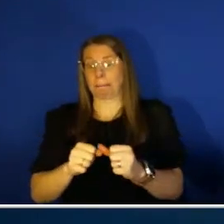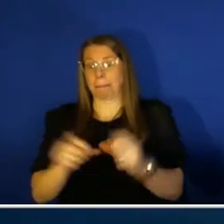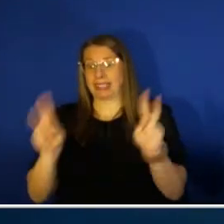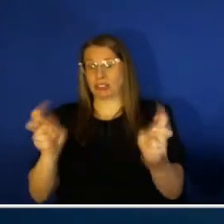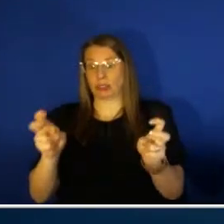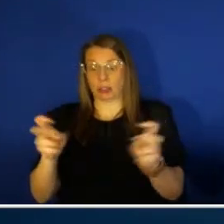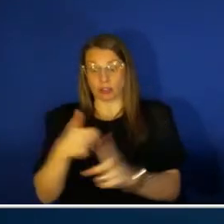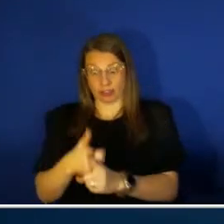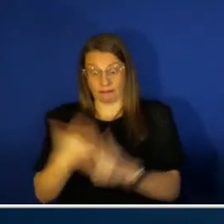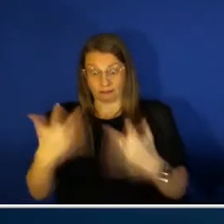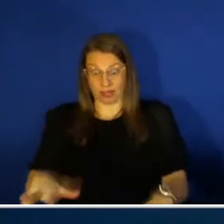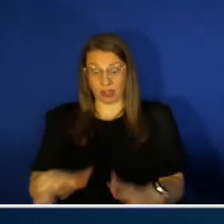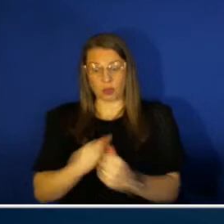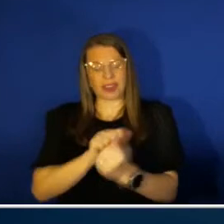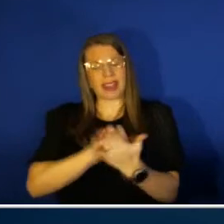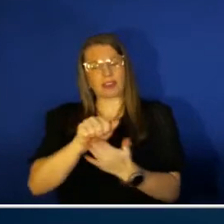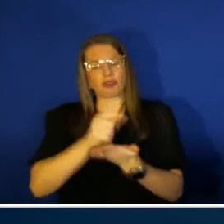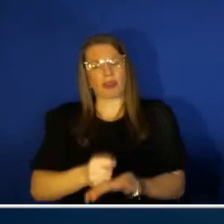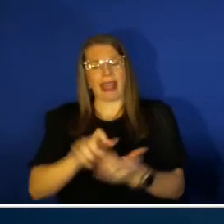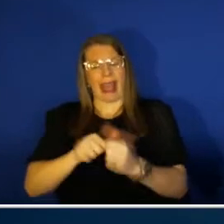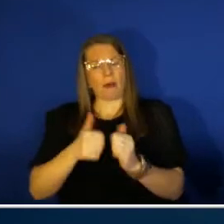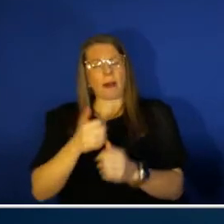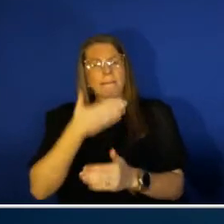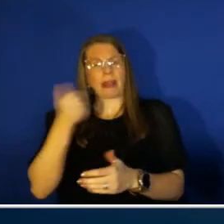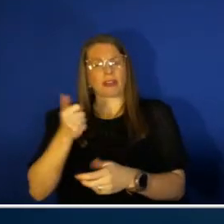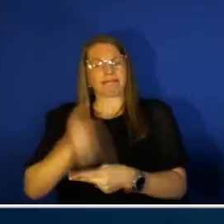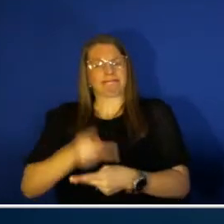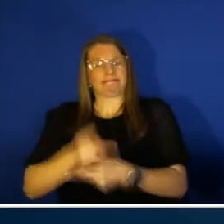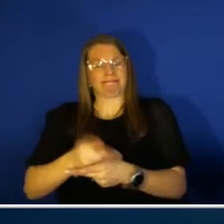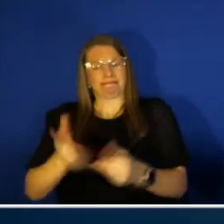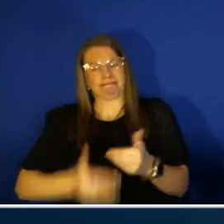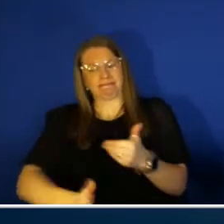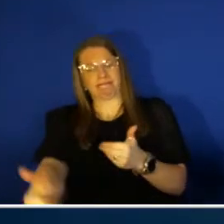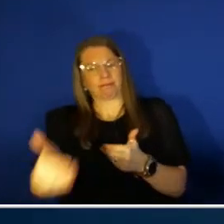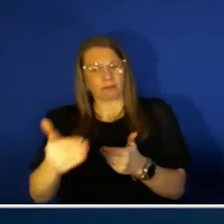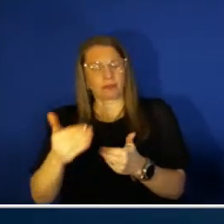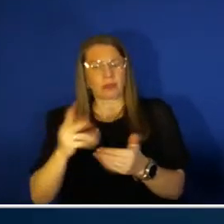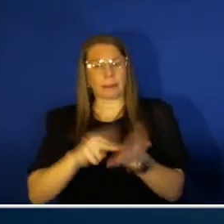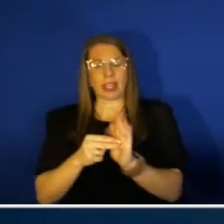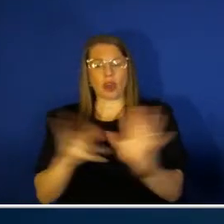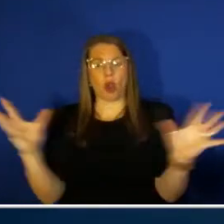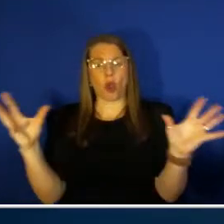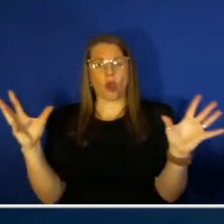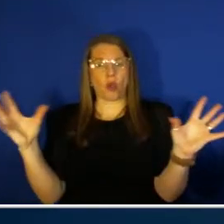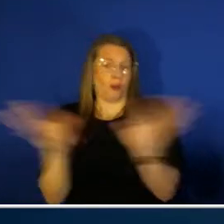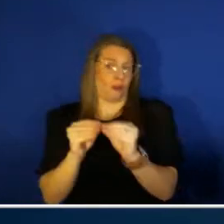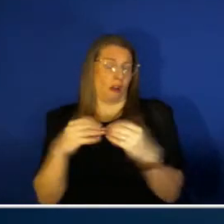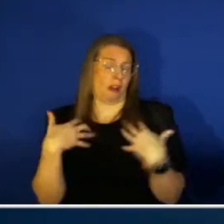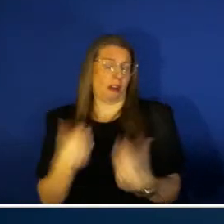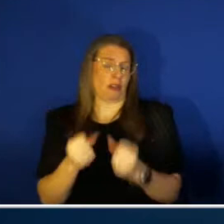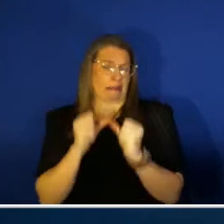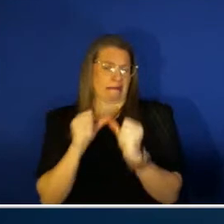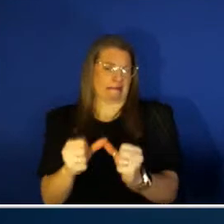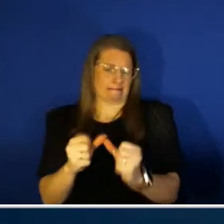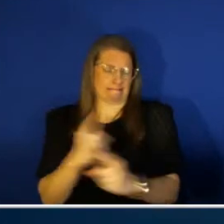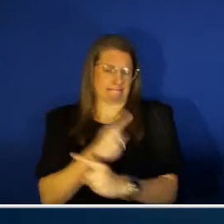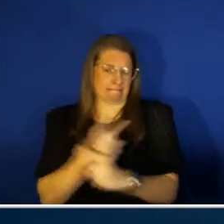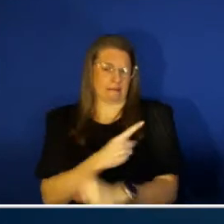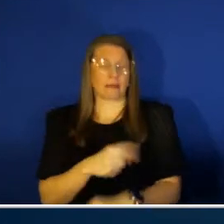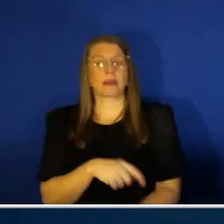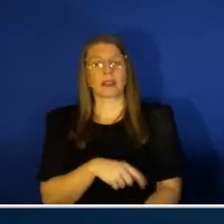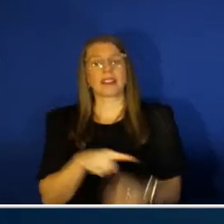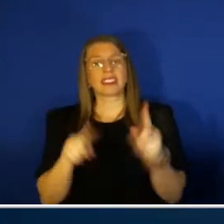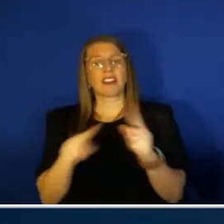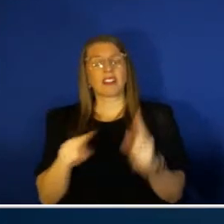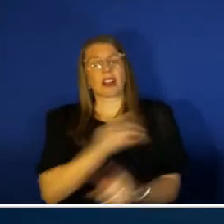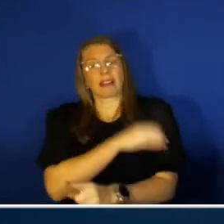treatment, how can we better take care of you to upkeep your overall health? So there's a variety of different kind of clinical trial options that the doctors would discuss